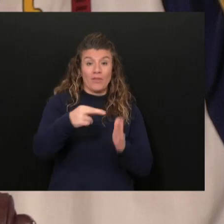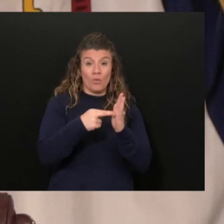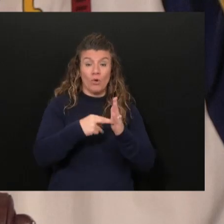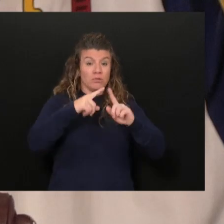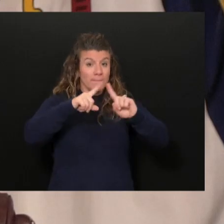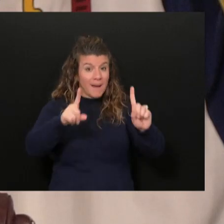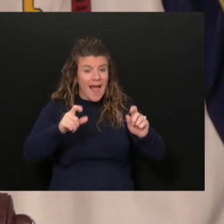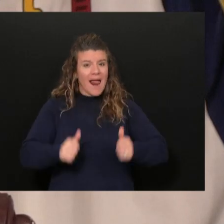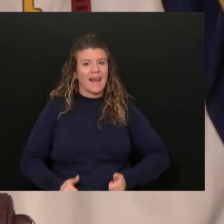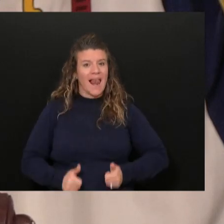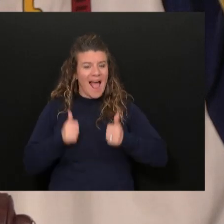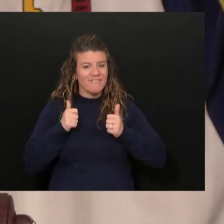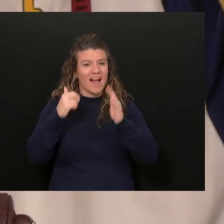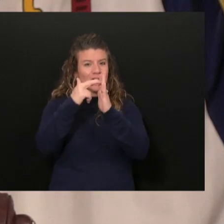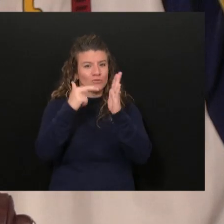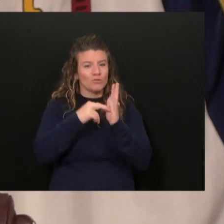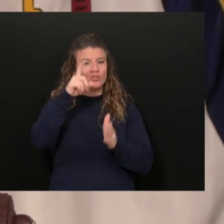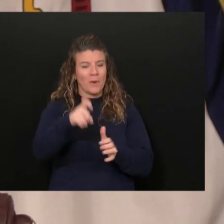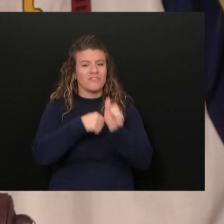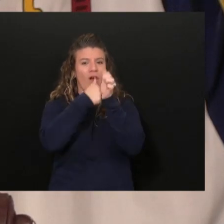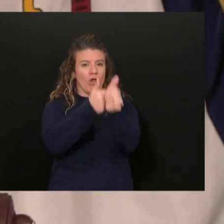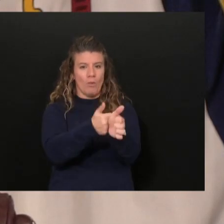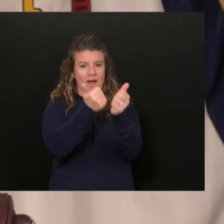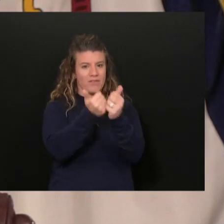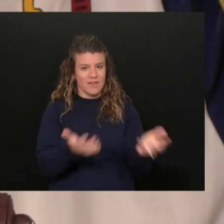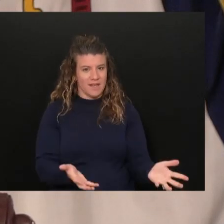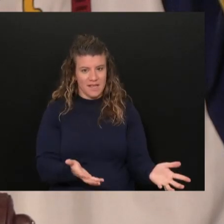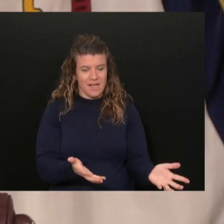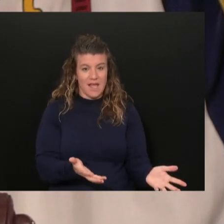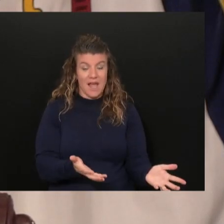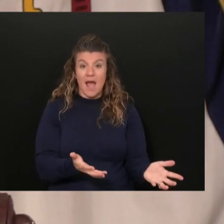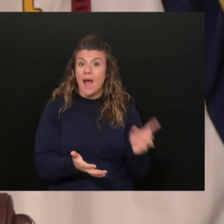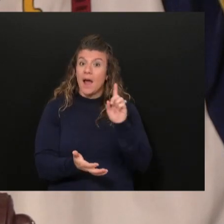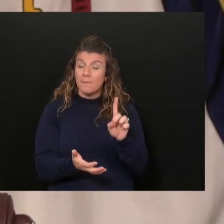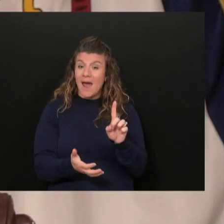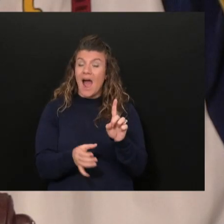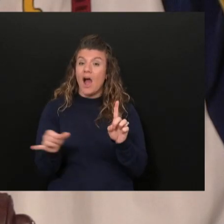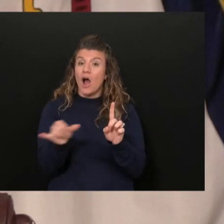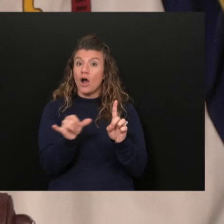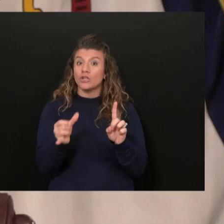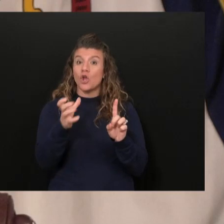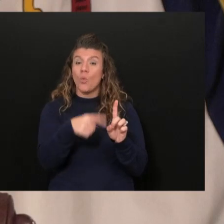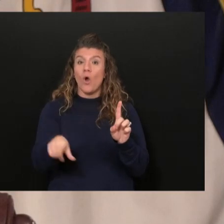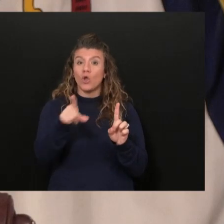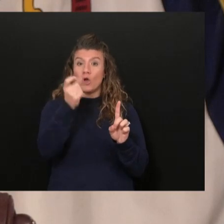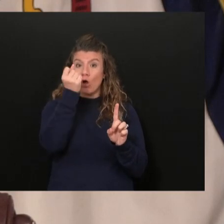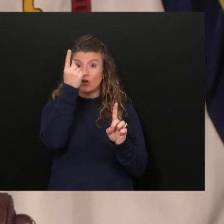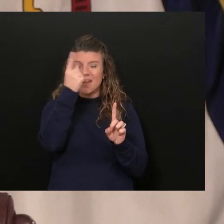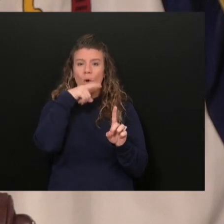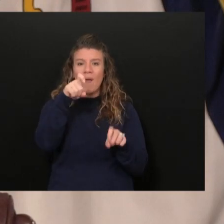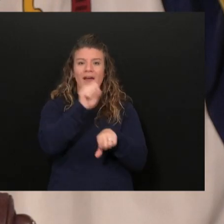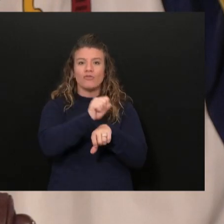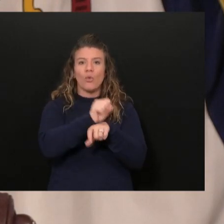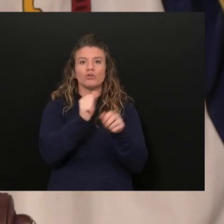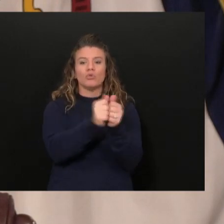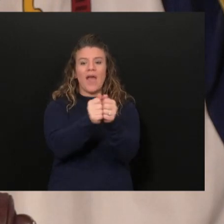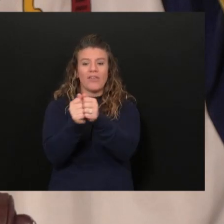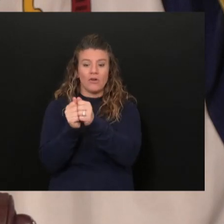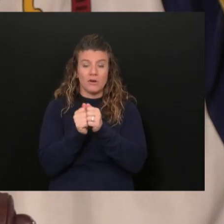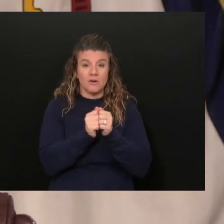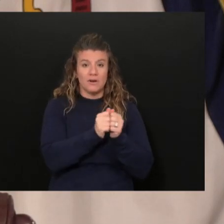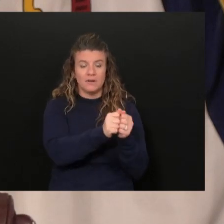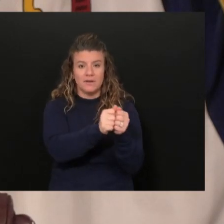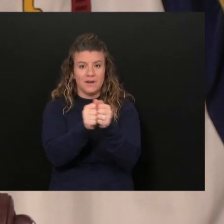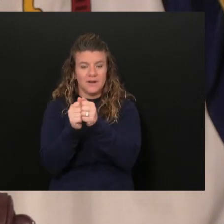in life that you have to go by on everything. But at the same time, I want everybody to try to work together in a way